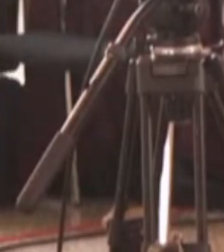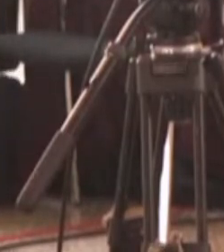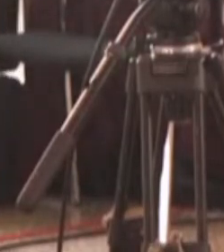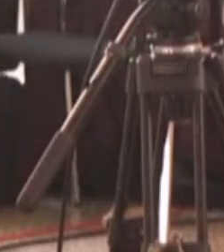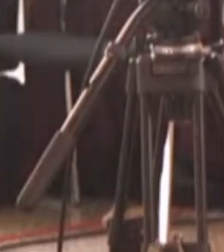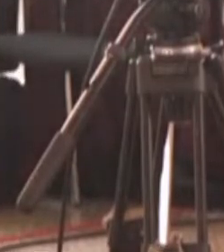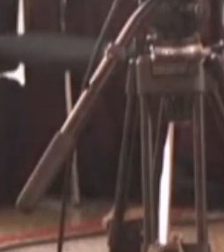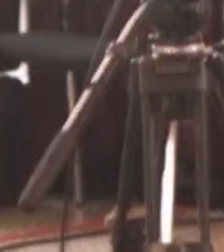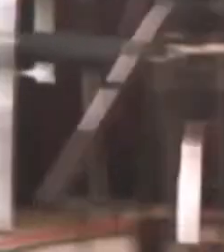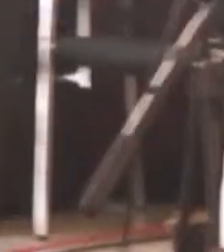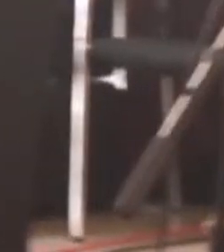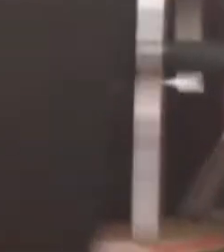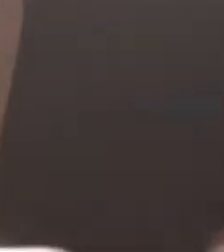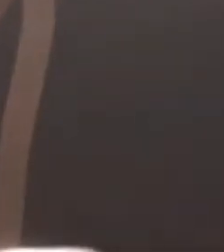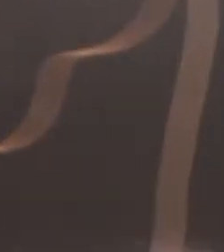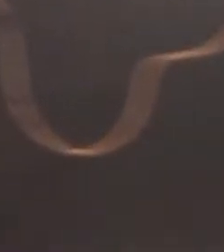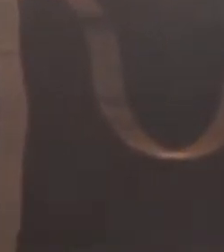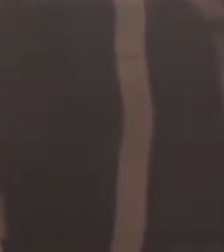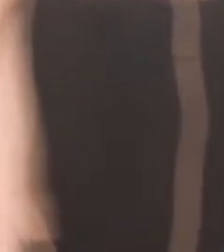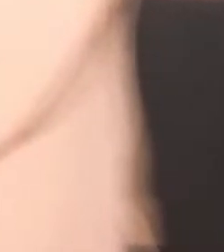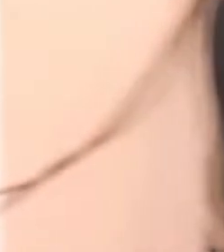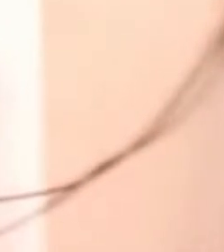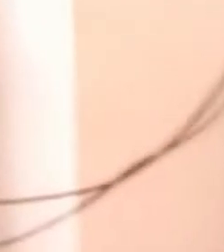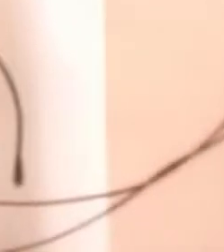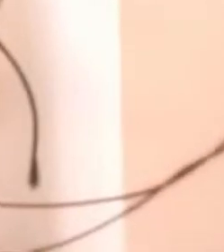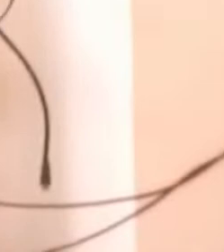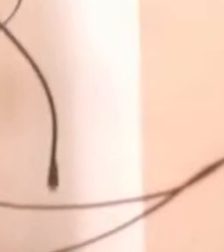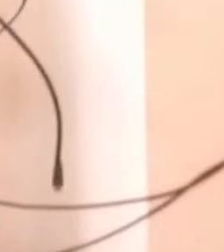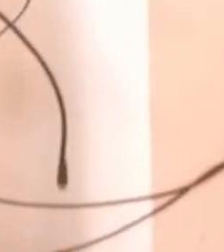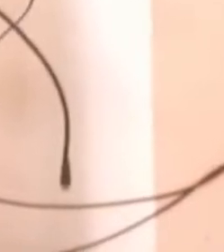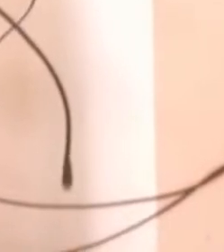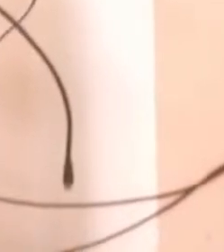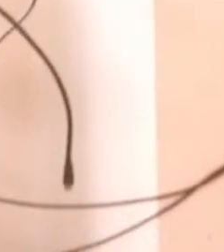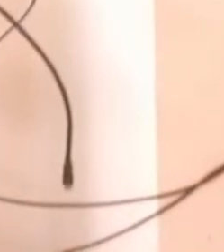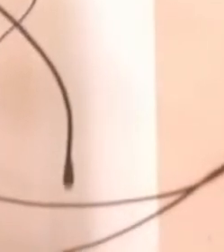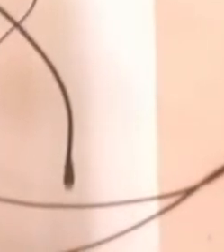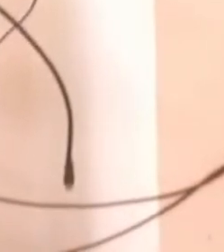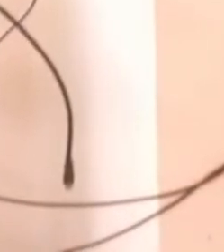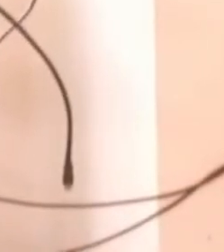the Womankind presentation, those can be answered as